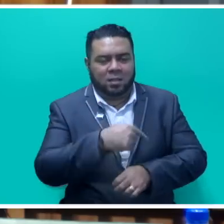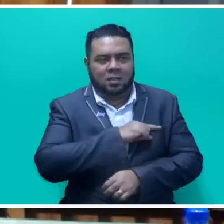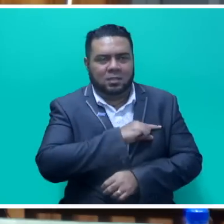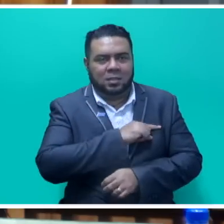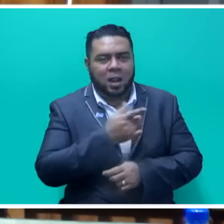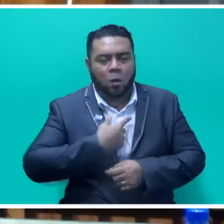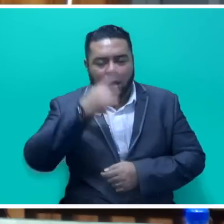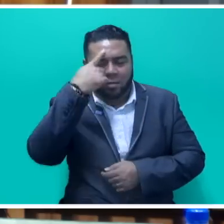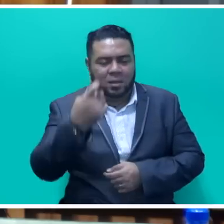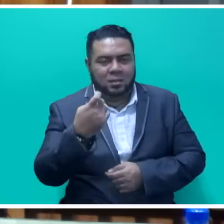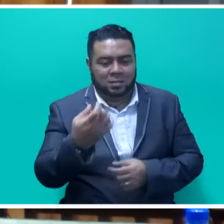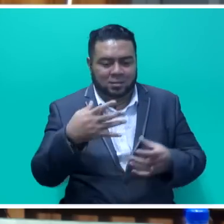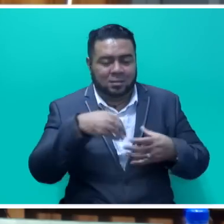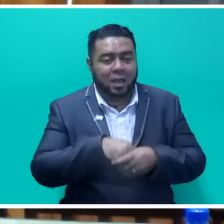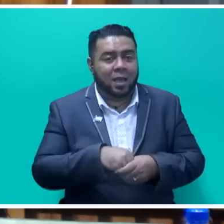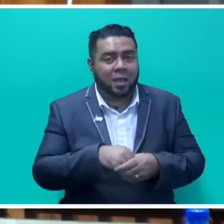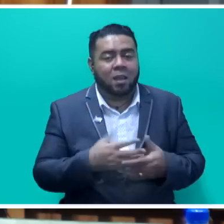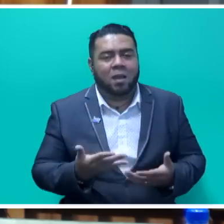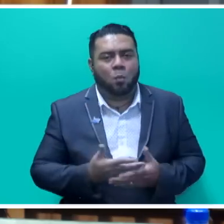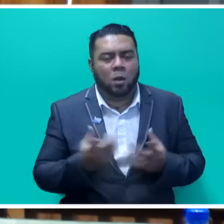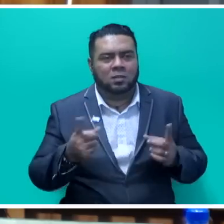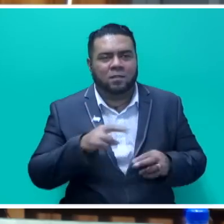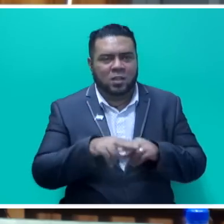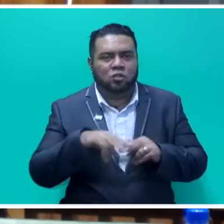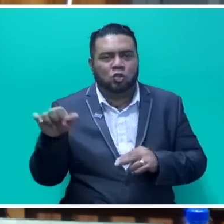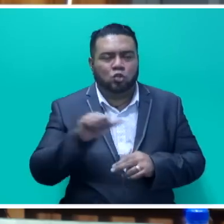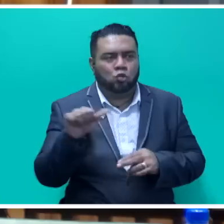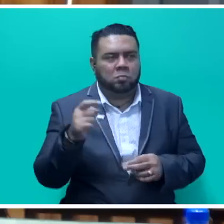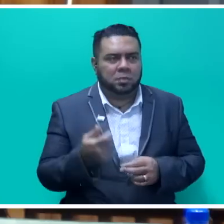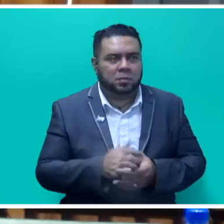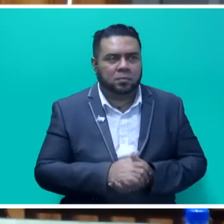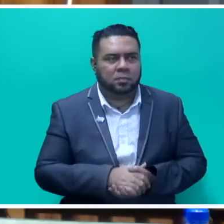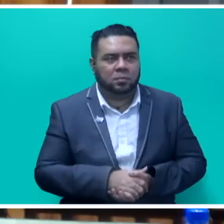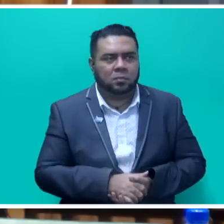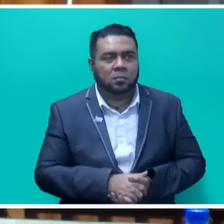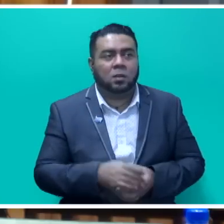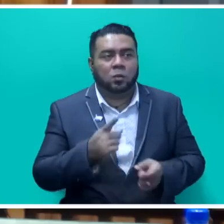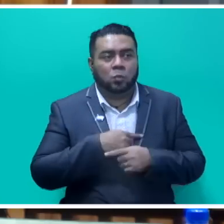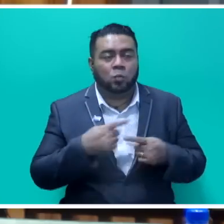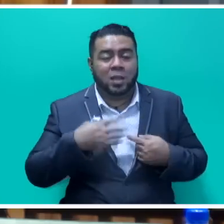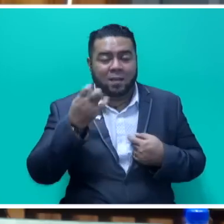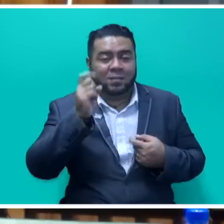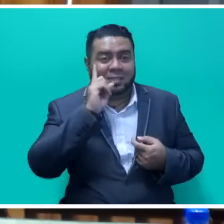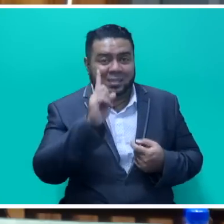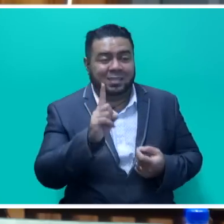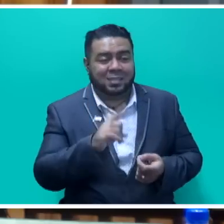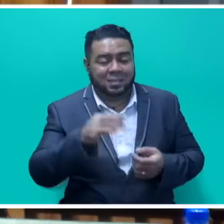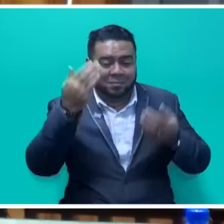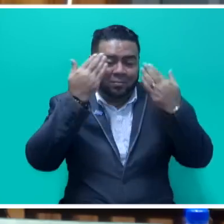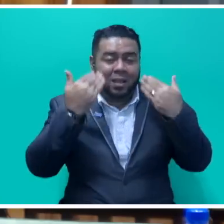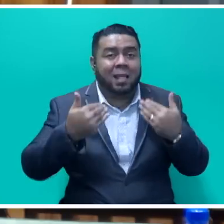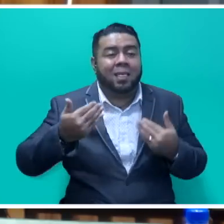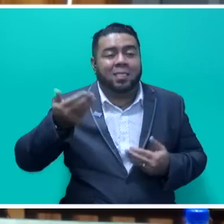philosophy and our idea of what Fiji should be. We have seen, Mr. Speaker, that in the